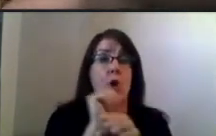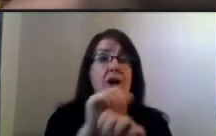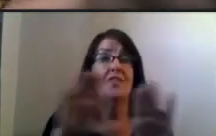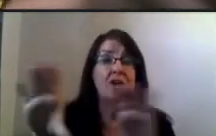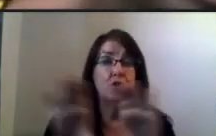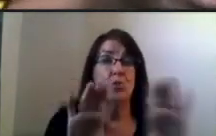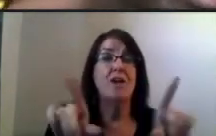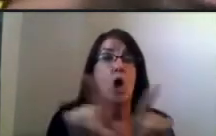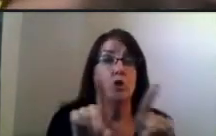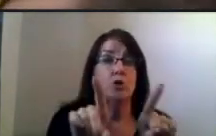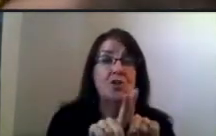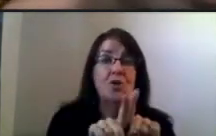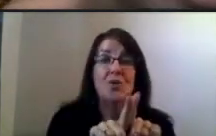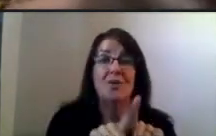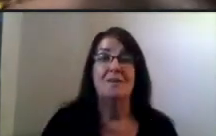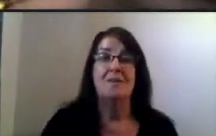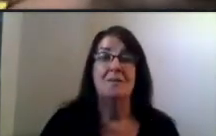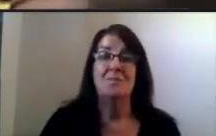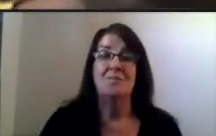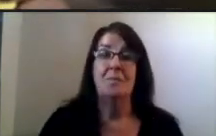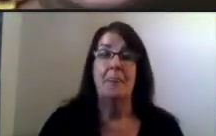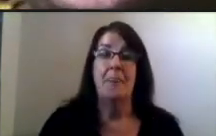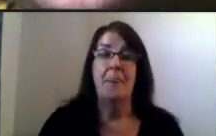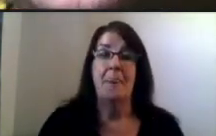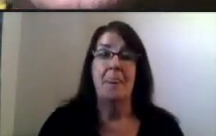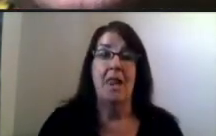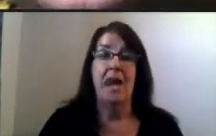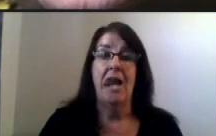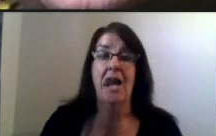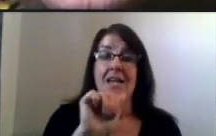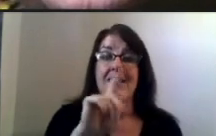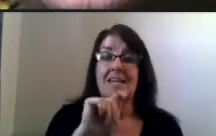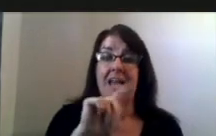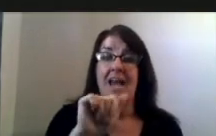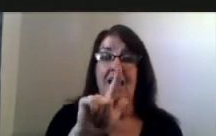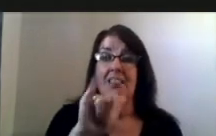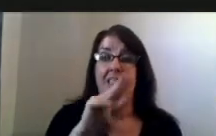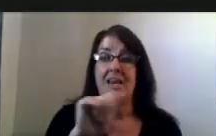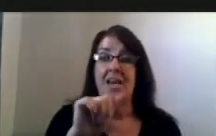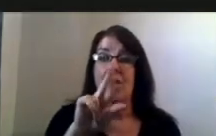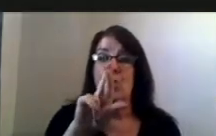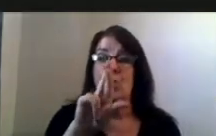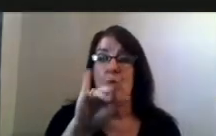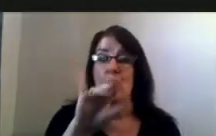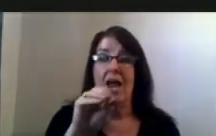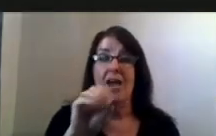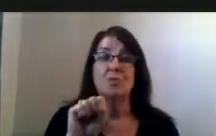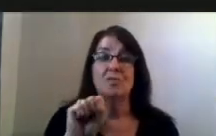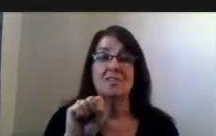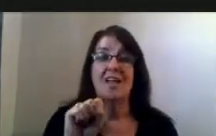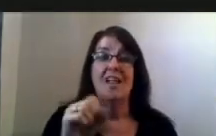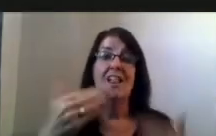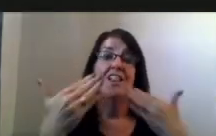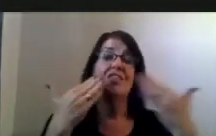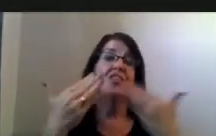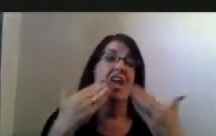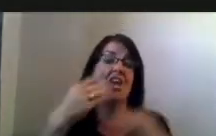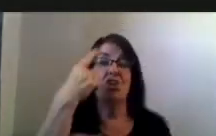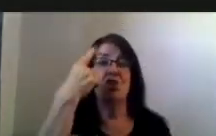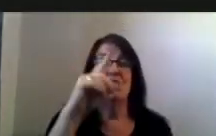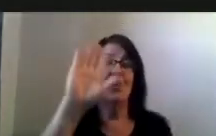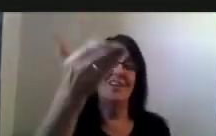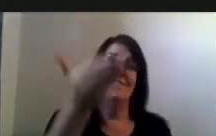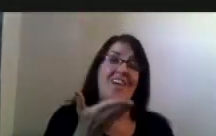also. Catalina, you next. Hi, everyone. Thanks, Sadie. Thank you all for inviting